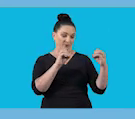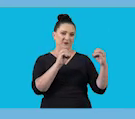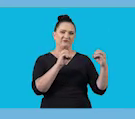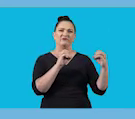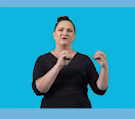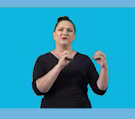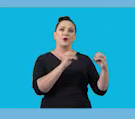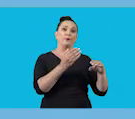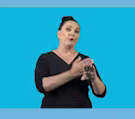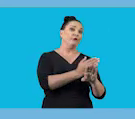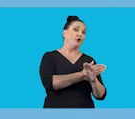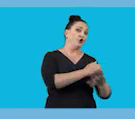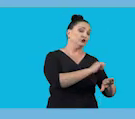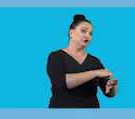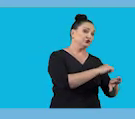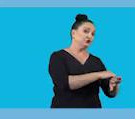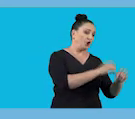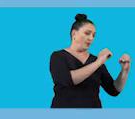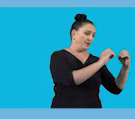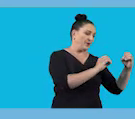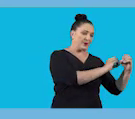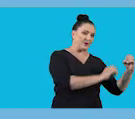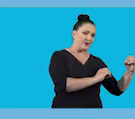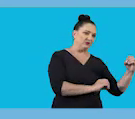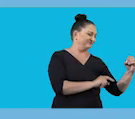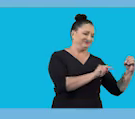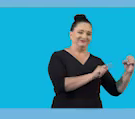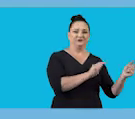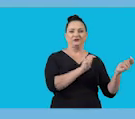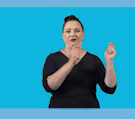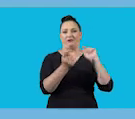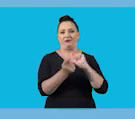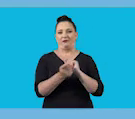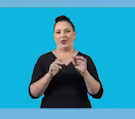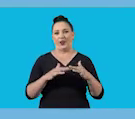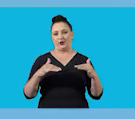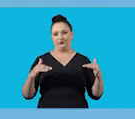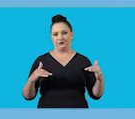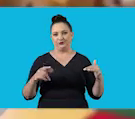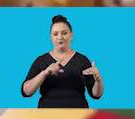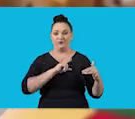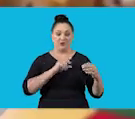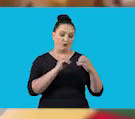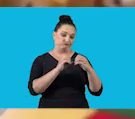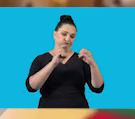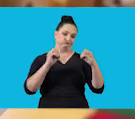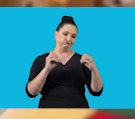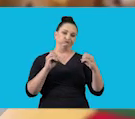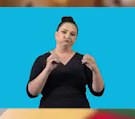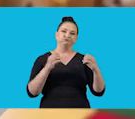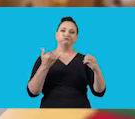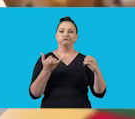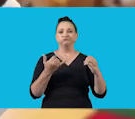then that solid, that ice cube is going to start to turn into a liquid, because the particles are now moving away from each